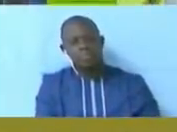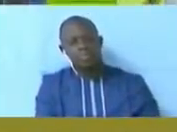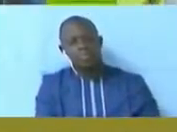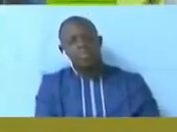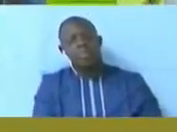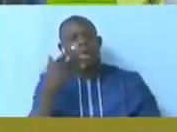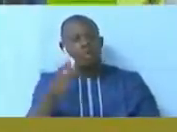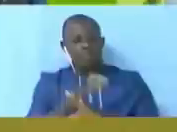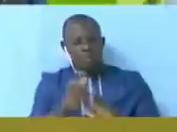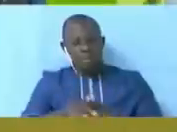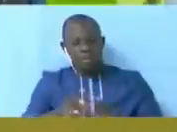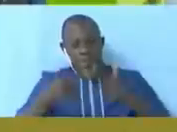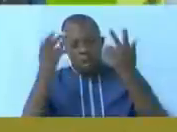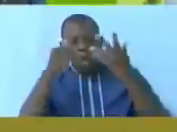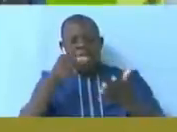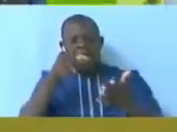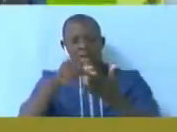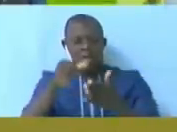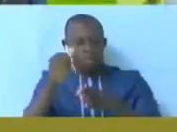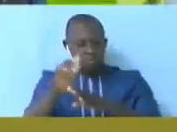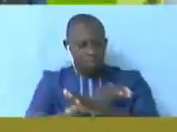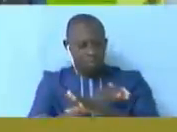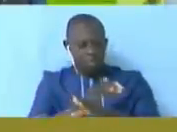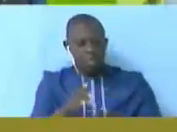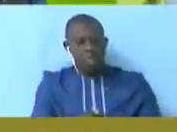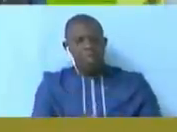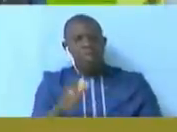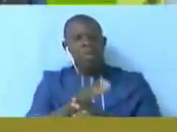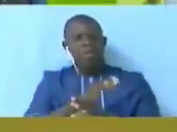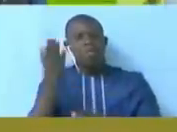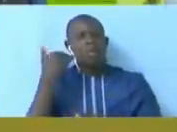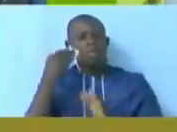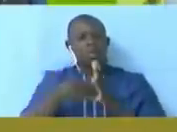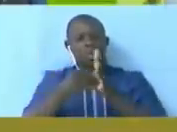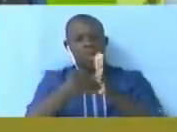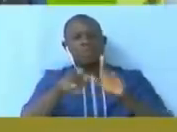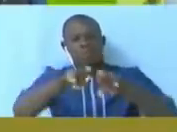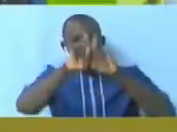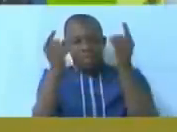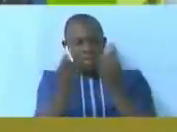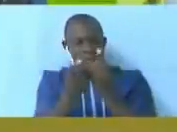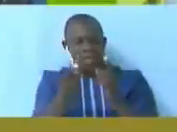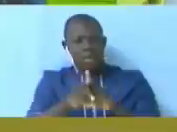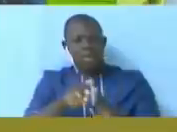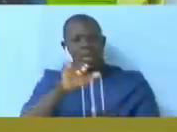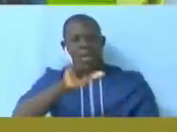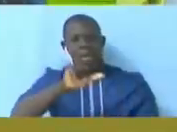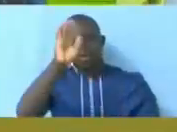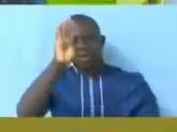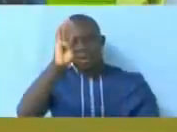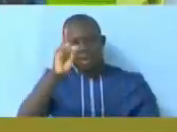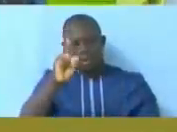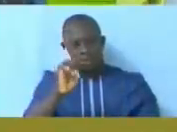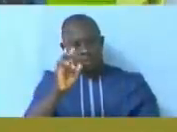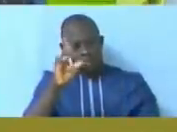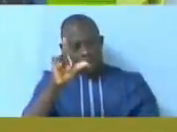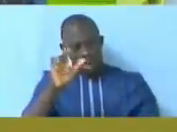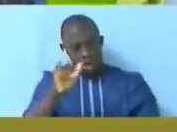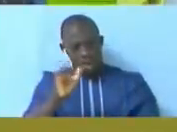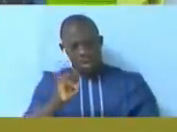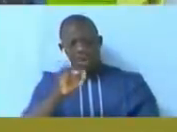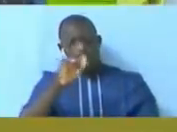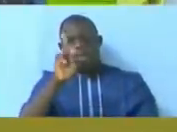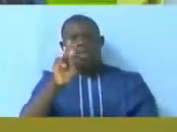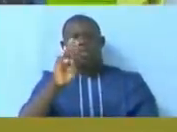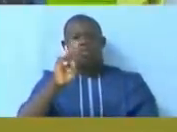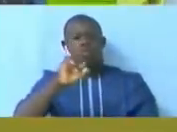published the letter, bidinga o letter on yinta nga janjang, The then Director General Abdoulaye Kujabi was very annoyed about it. Nundo member nu nyaron kala ji